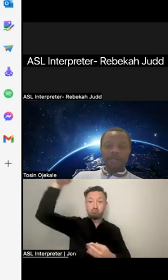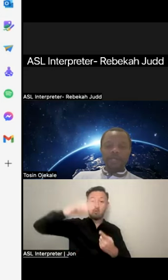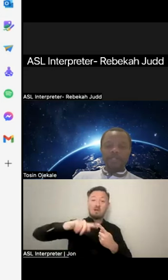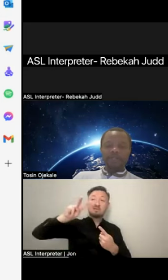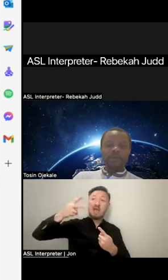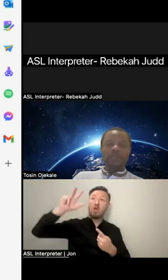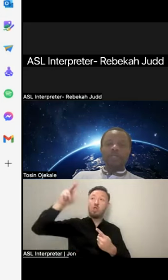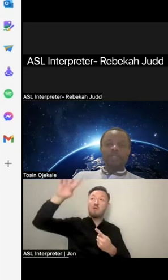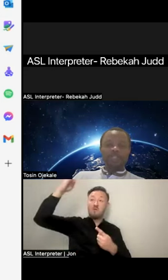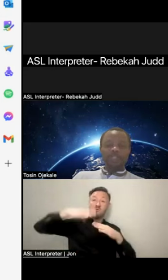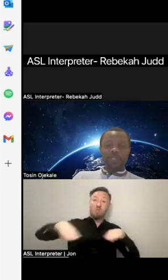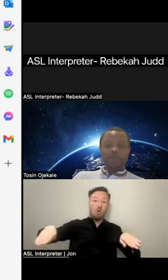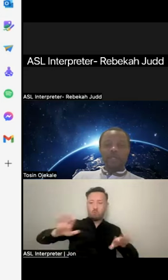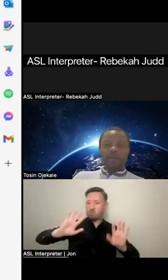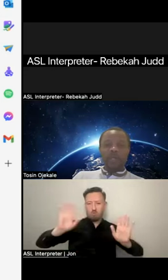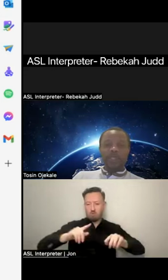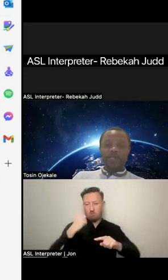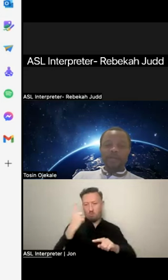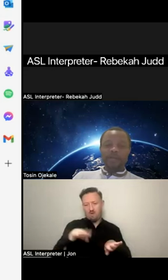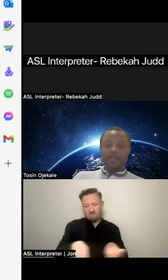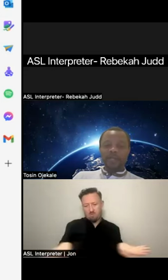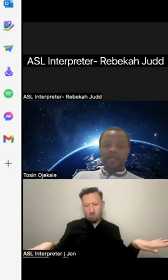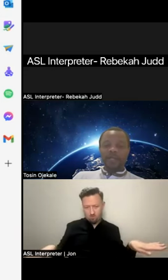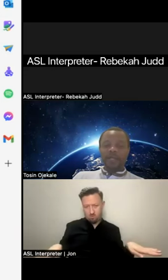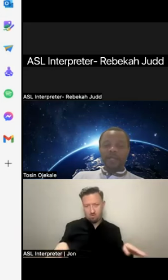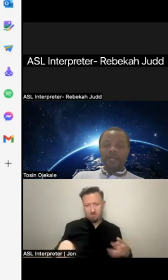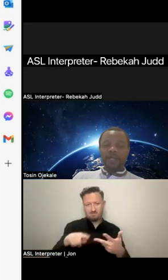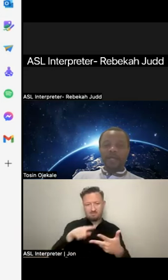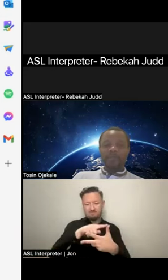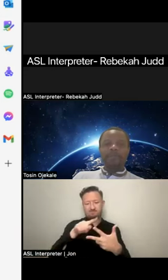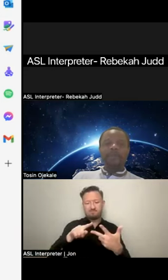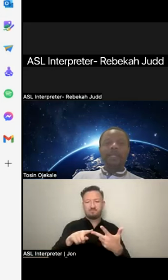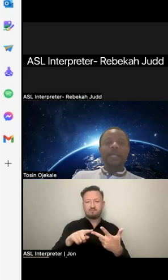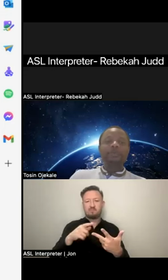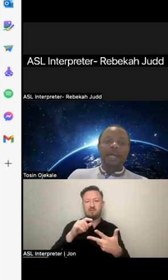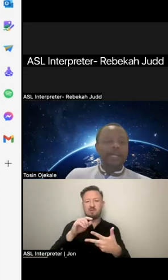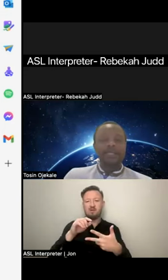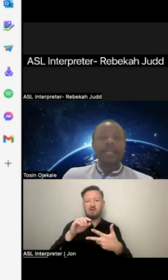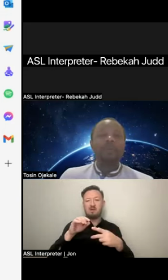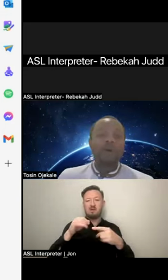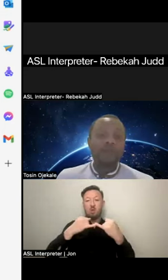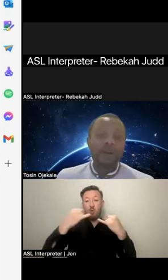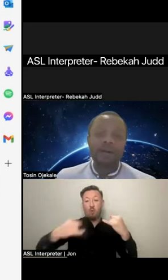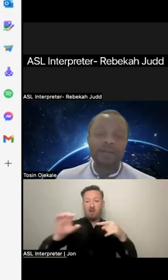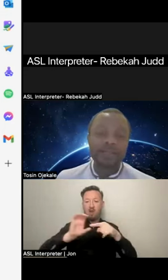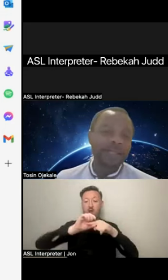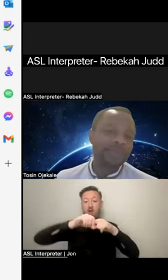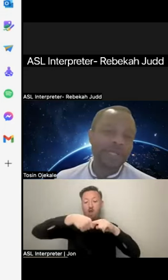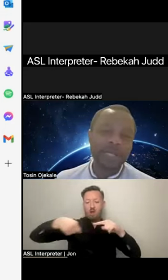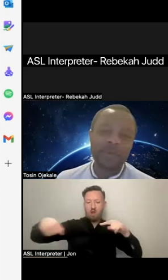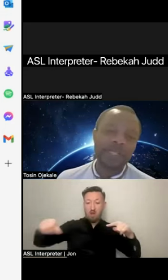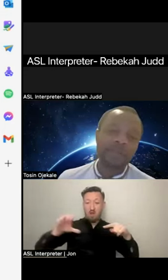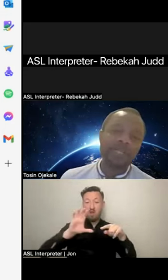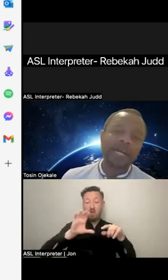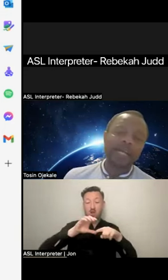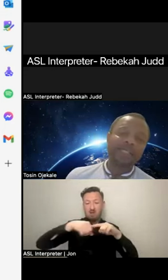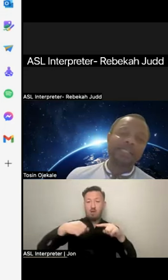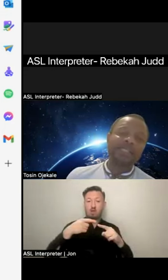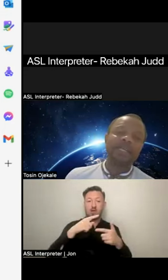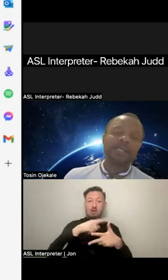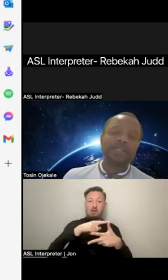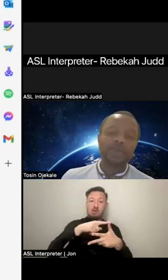used. Okay, so it's just about the quality of the cable jacket, cable cover. That's basically what the cable